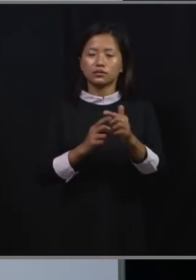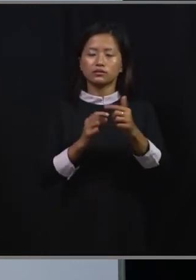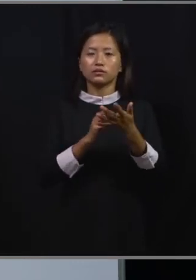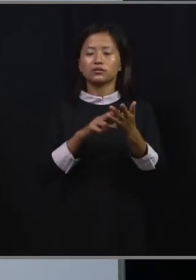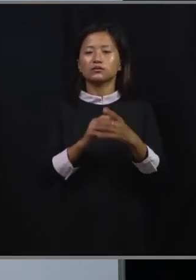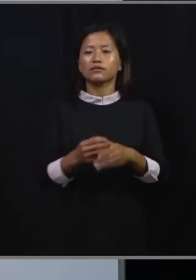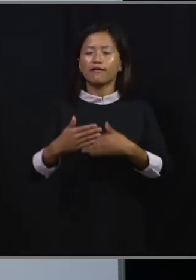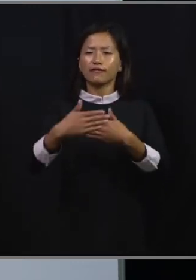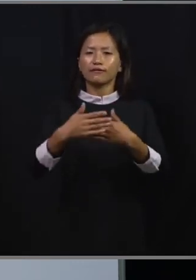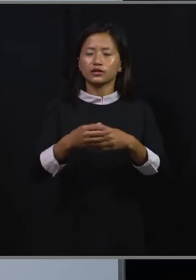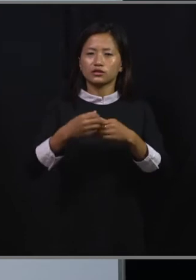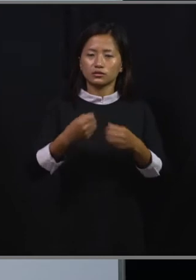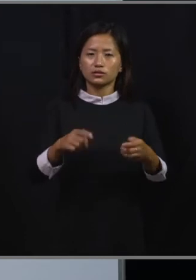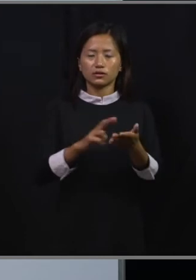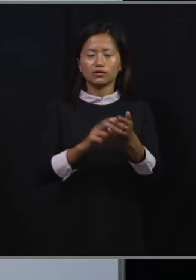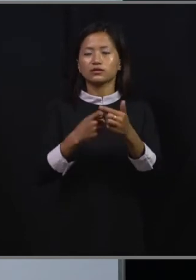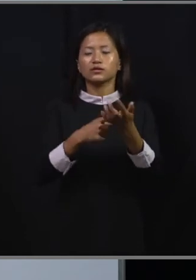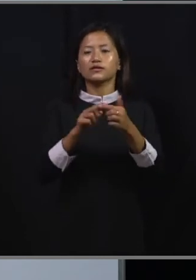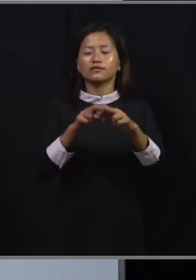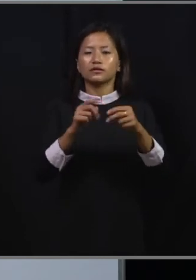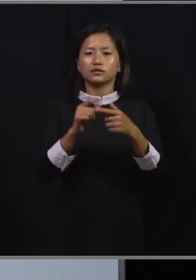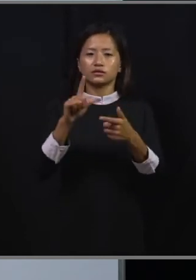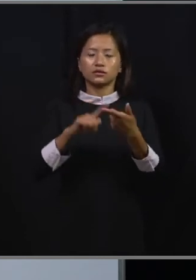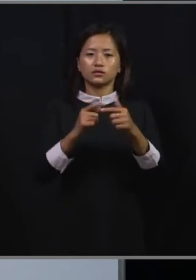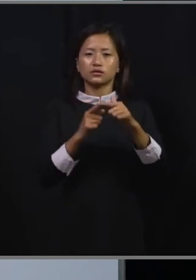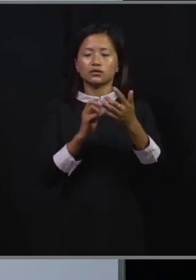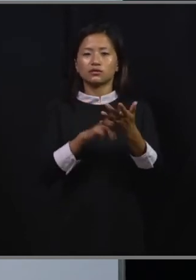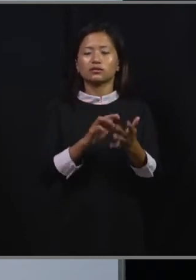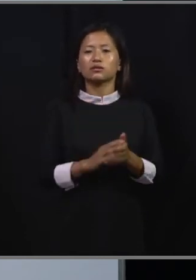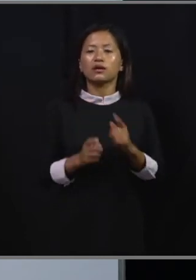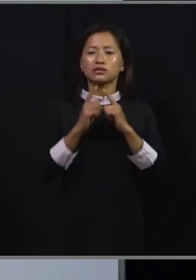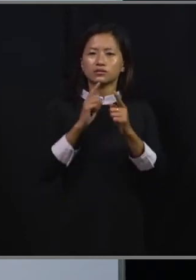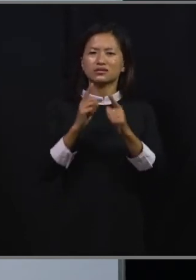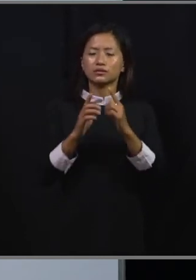reflection as well as the refraction phenomena, but he failed to explain so many phenomena